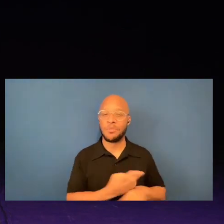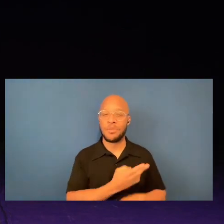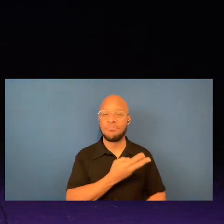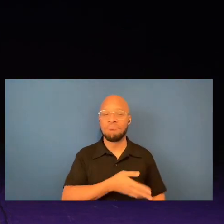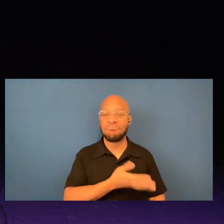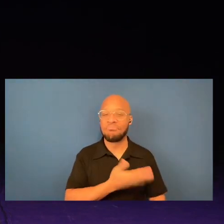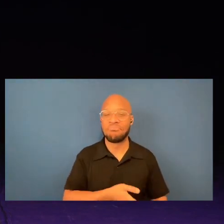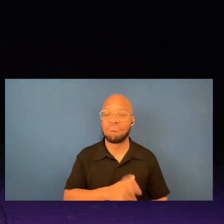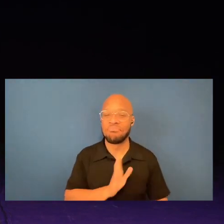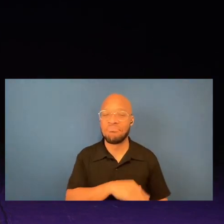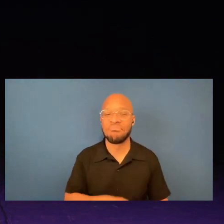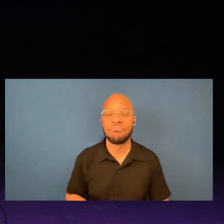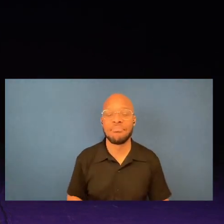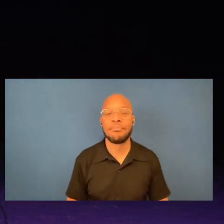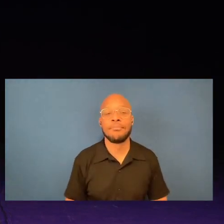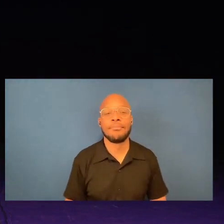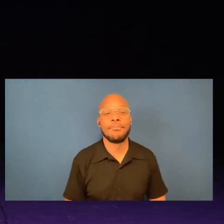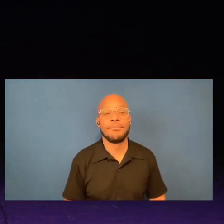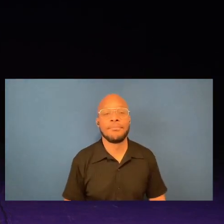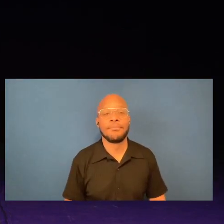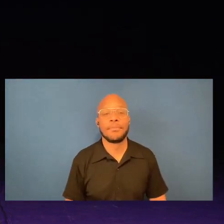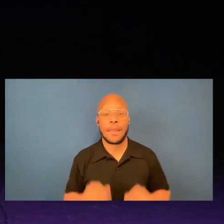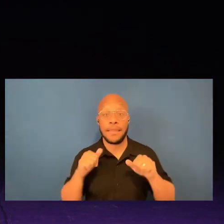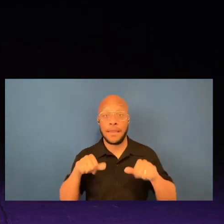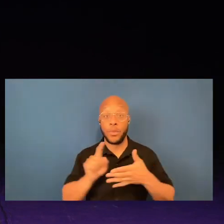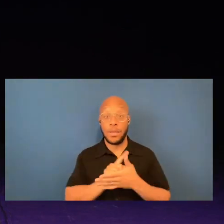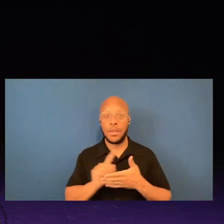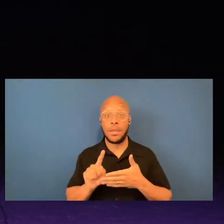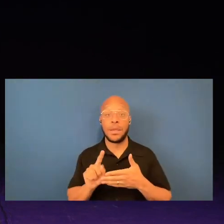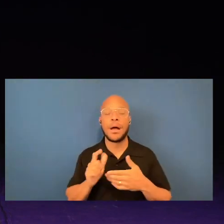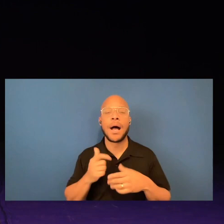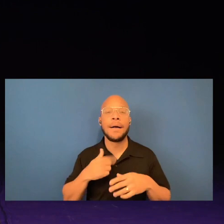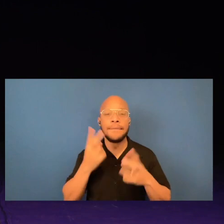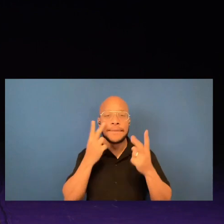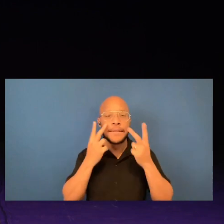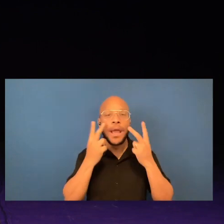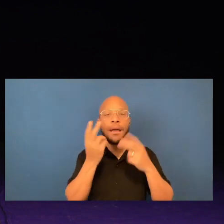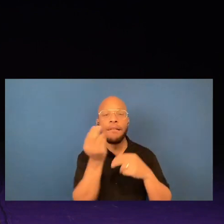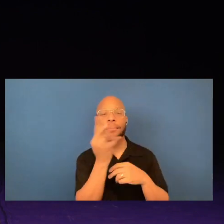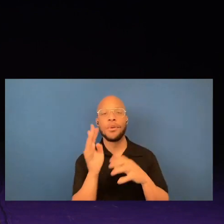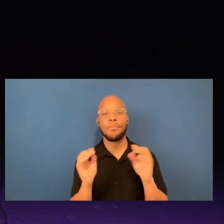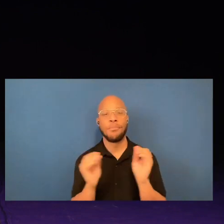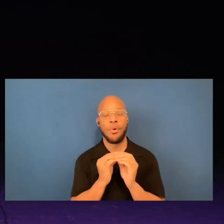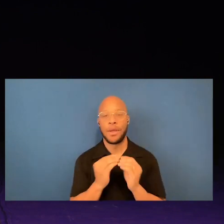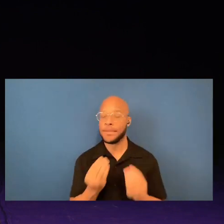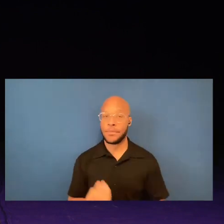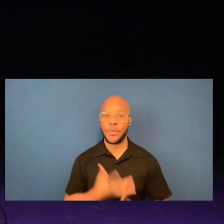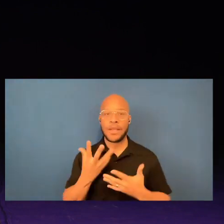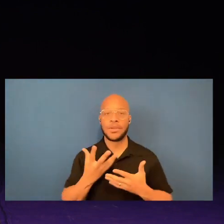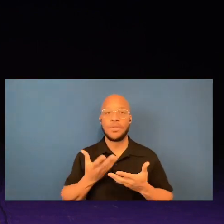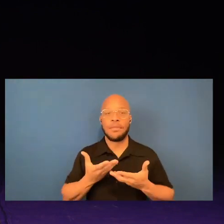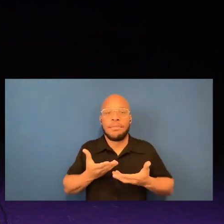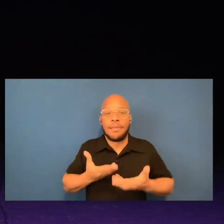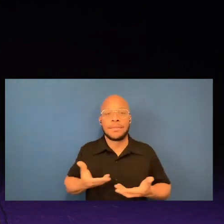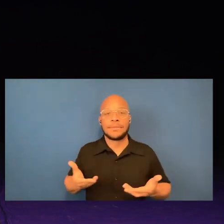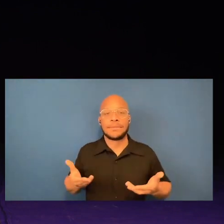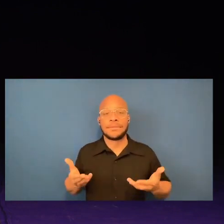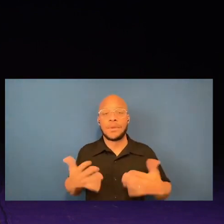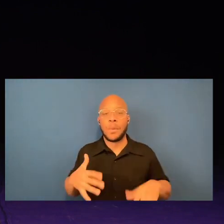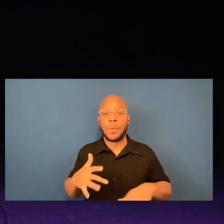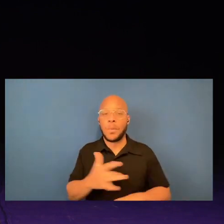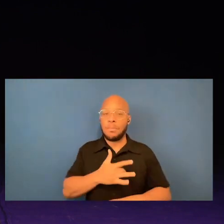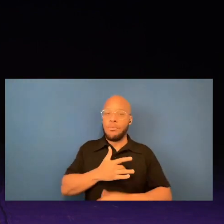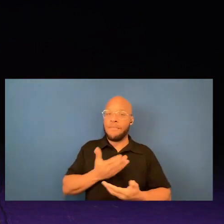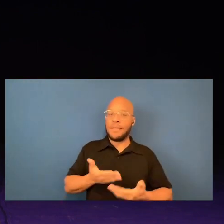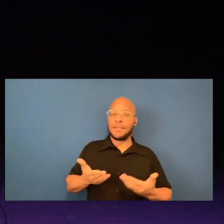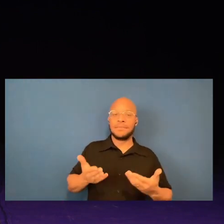This week, I have seen a few of the more inspirational things and moving things I've seen all year. And also, I